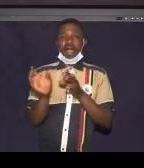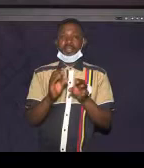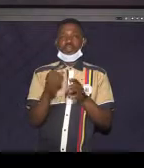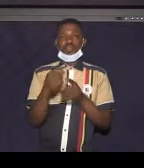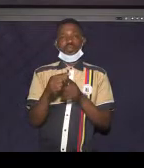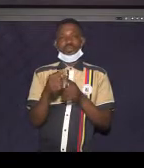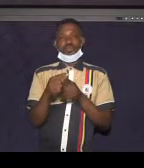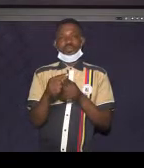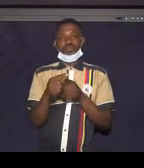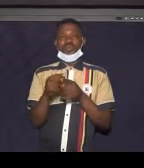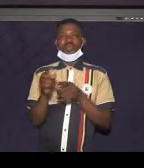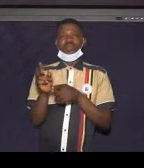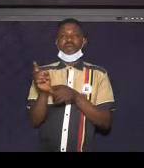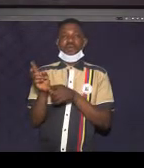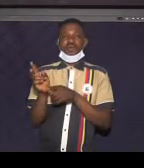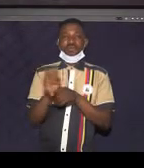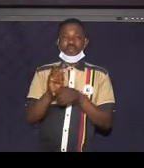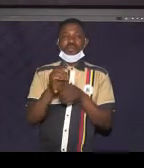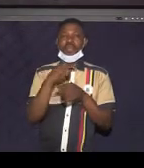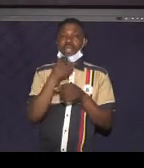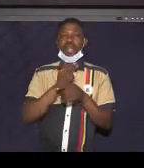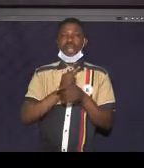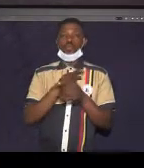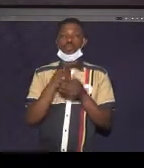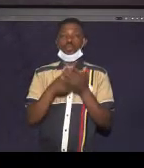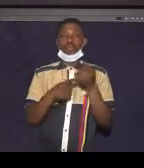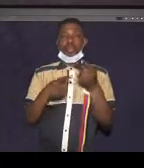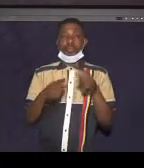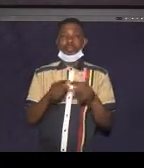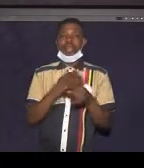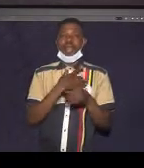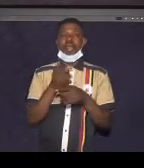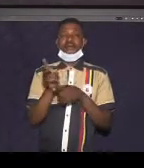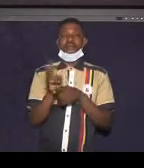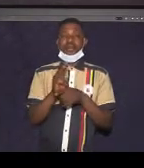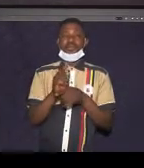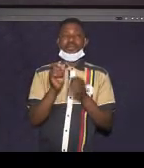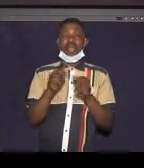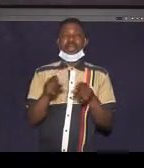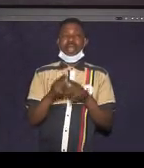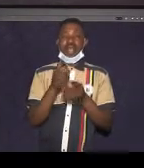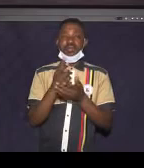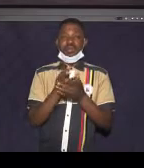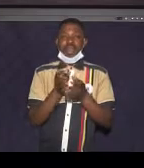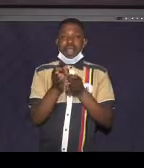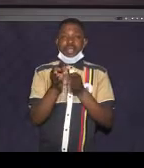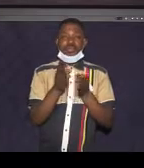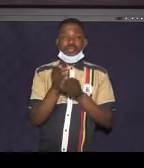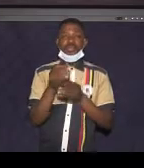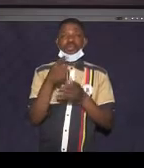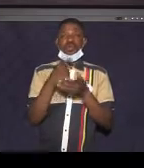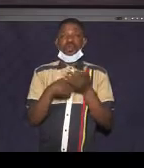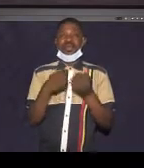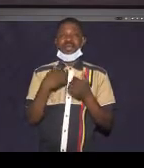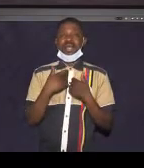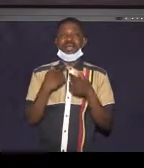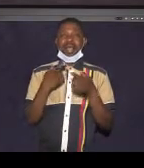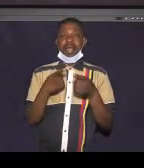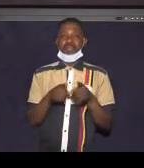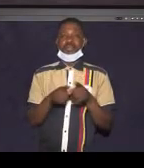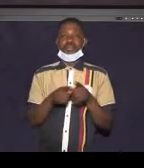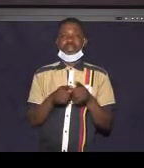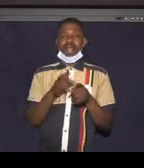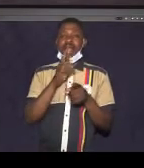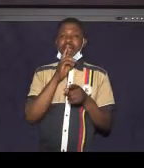words. Verbs tell us what happens, and verbs can as well express a state of being. Are